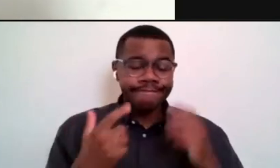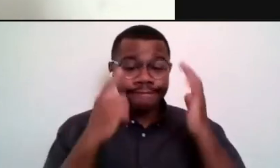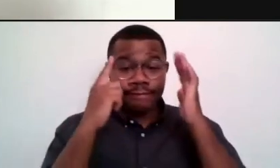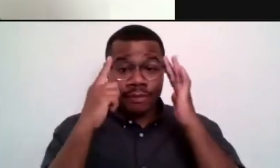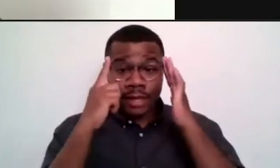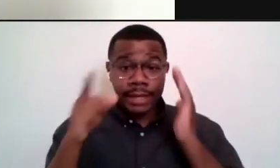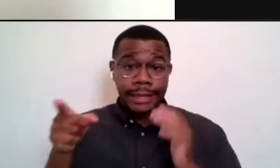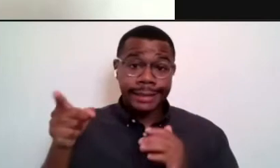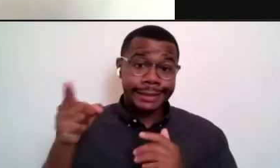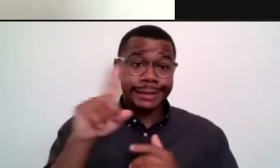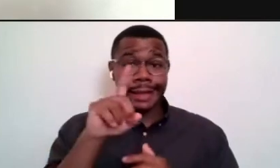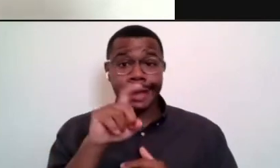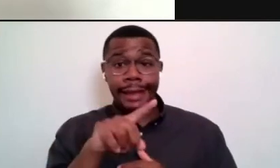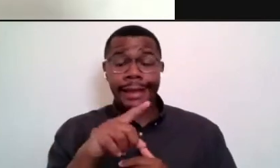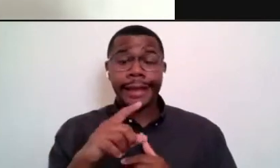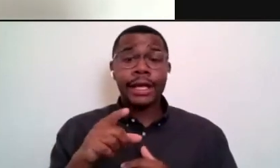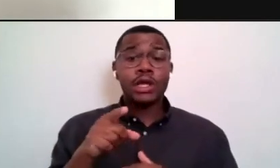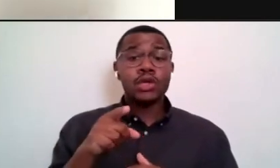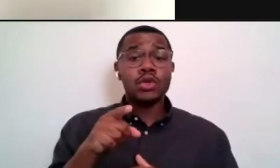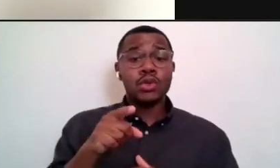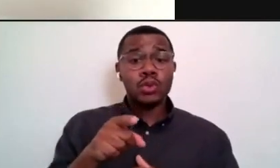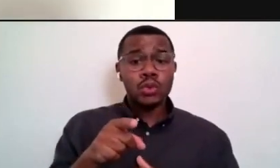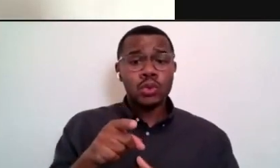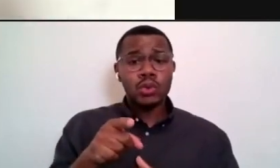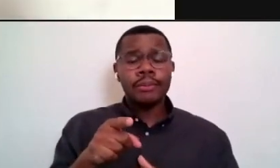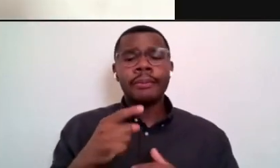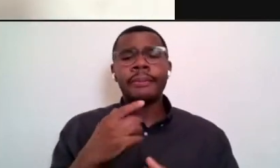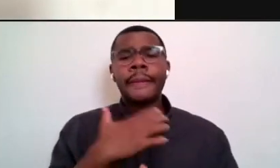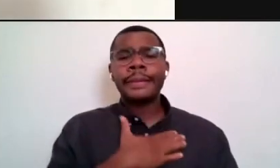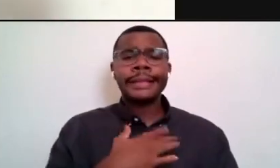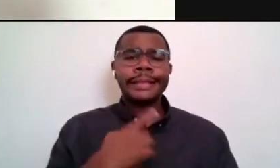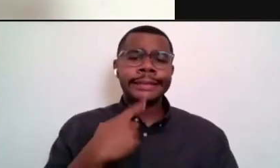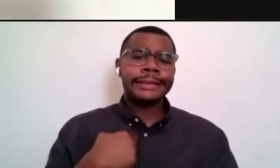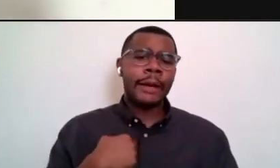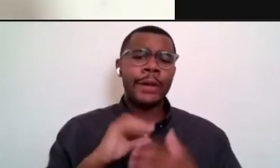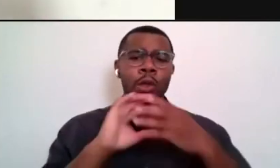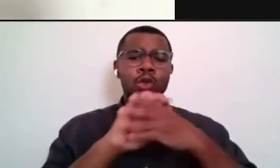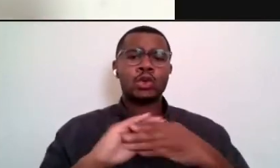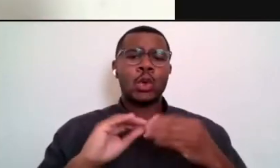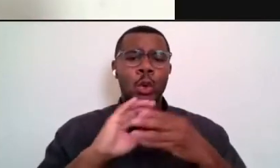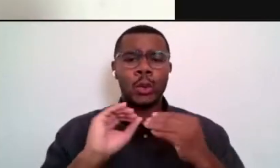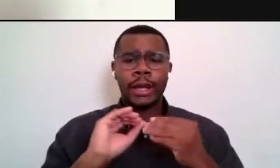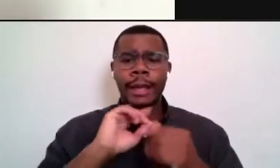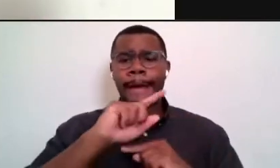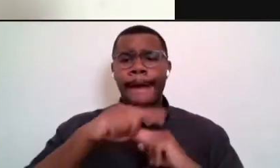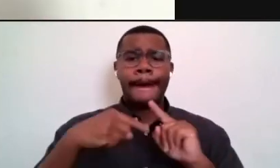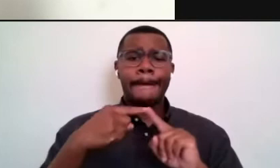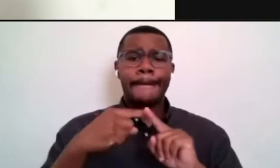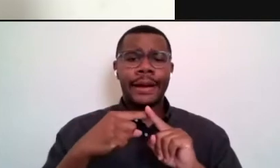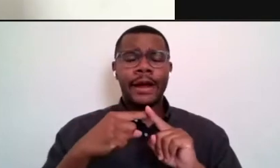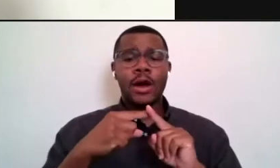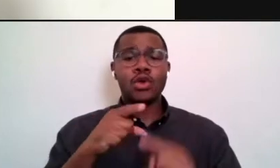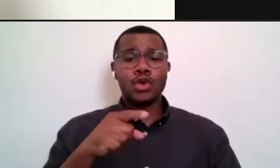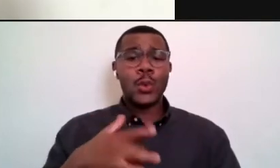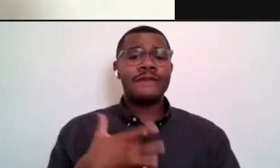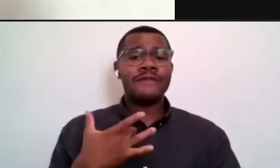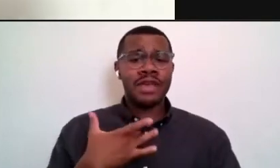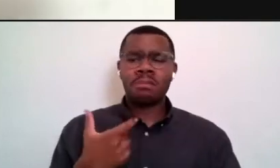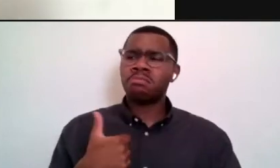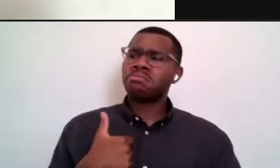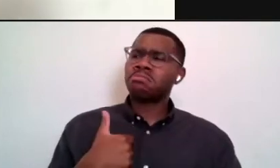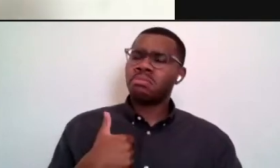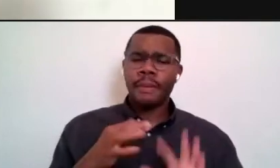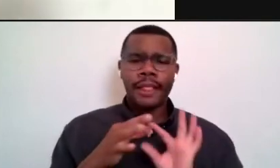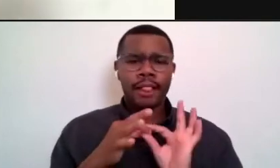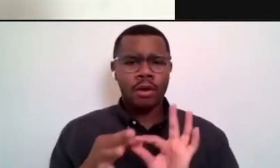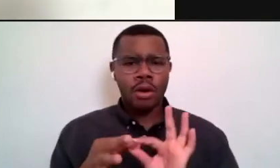belonged or not, for example. Just simple as that. Yeah. And then the stories that you get and the